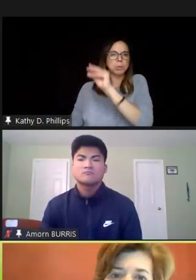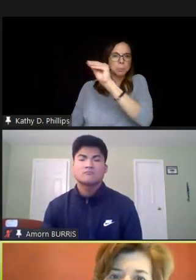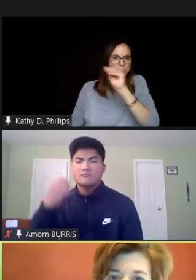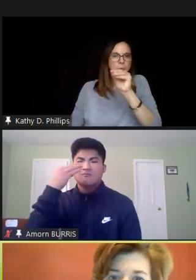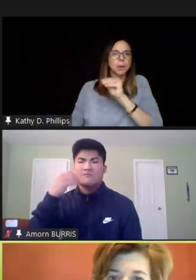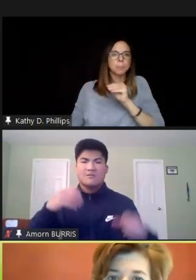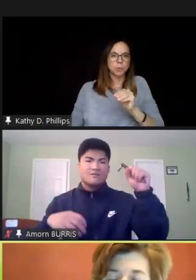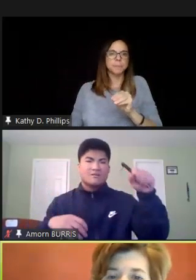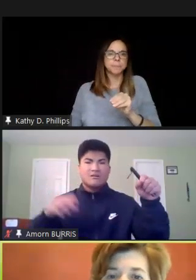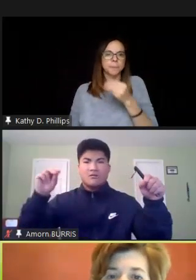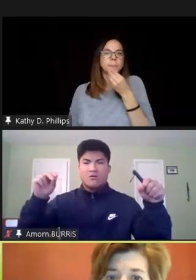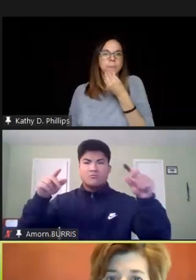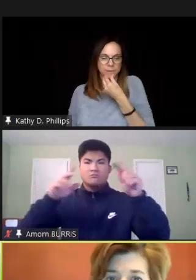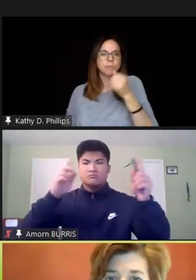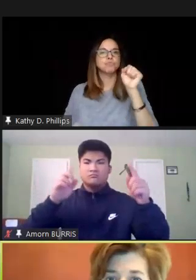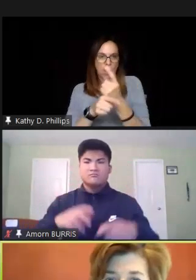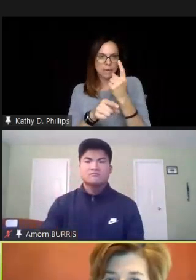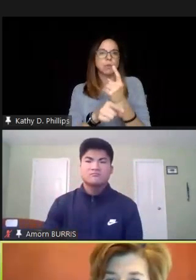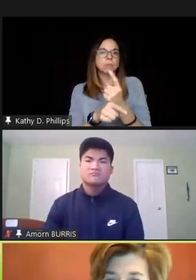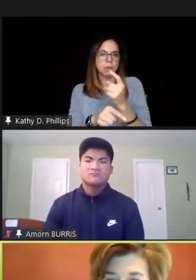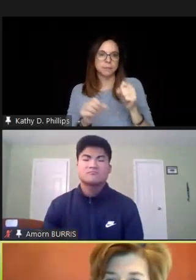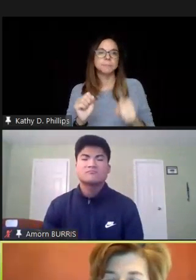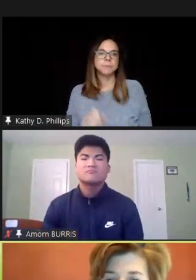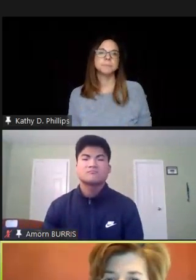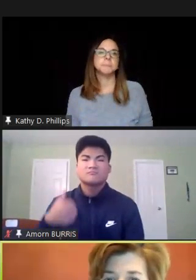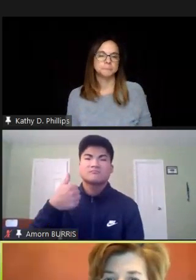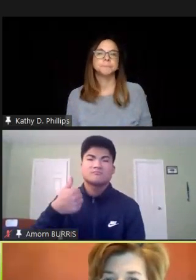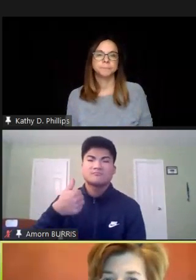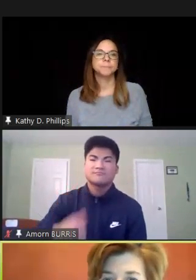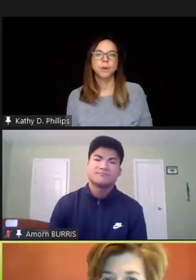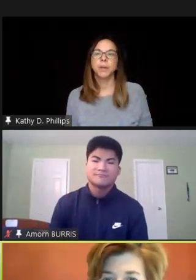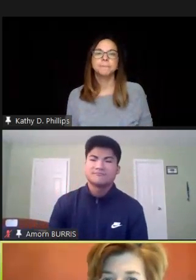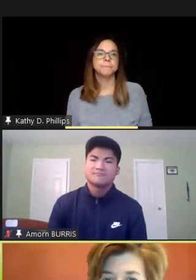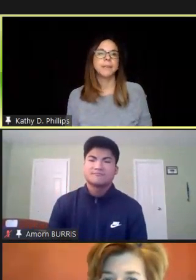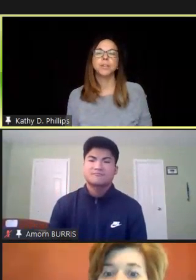are some things that show they were not democratic?